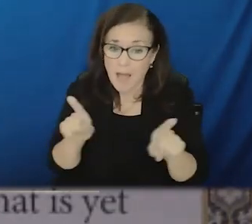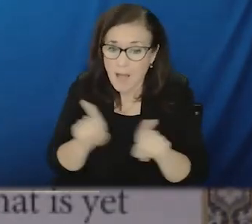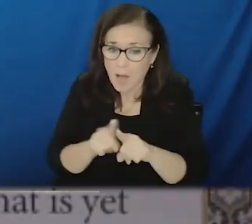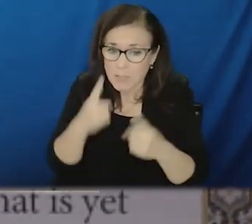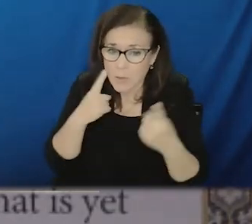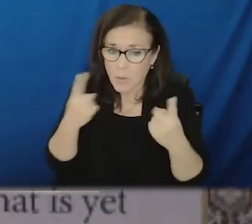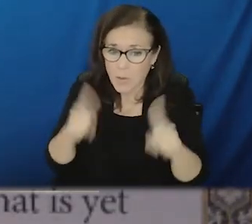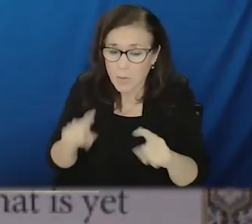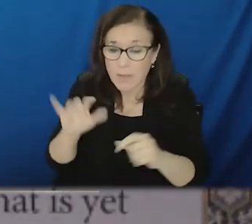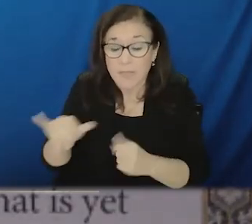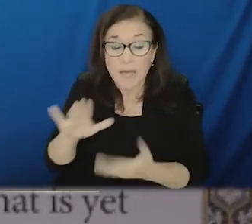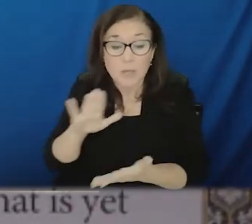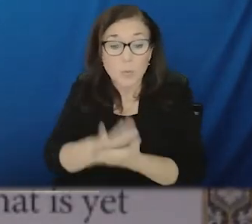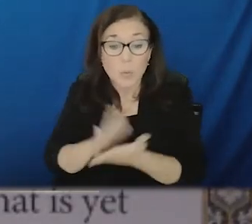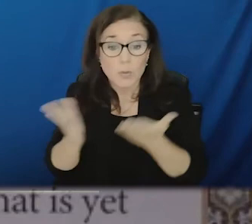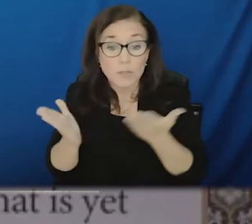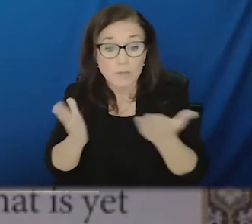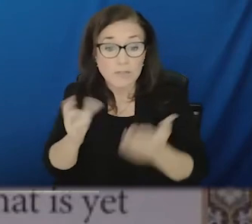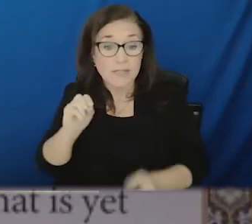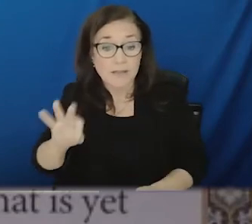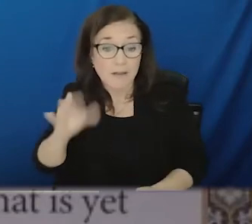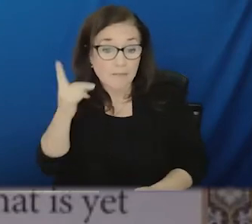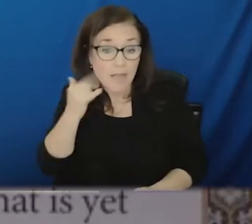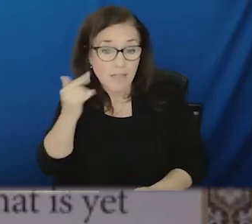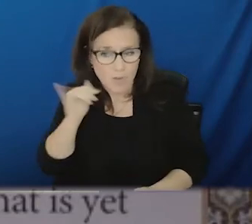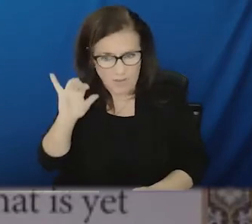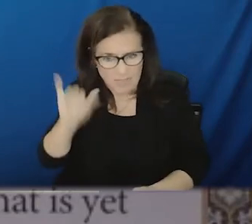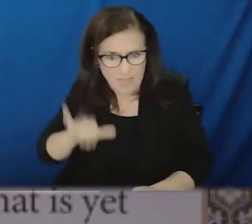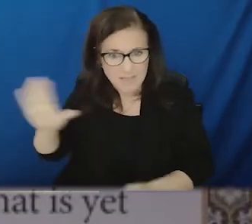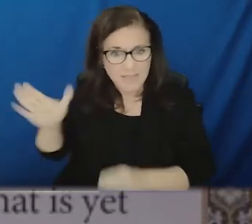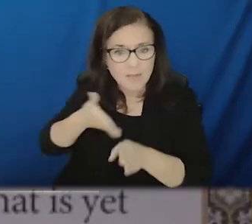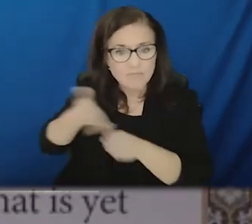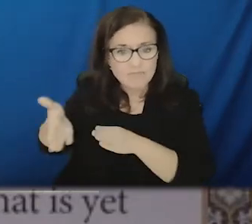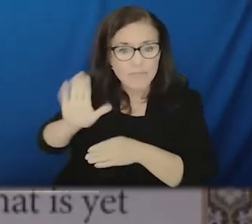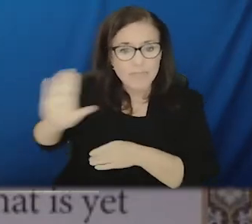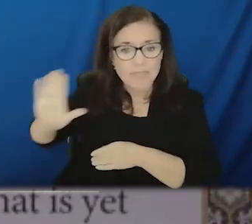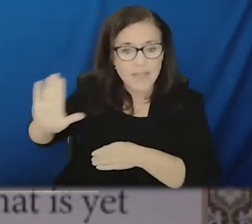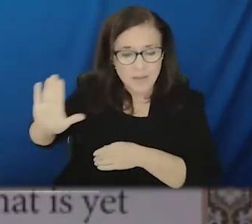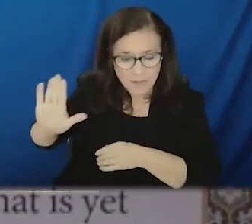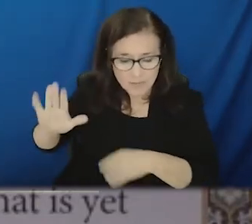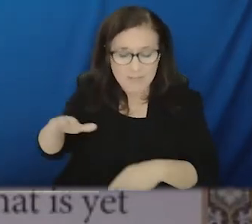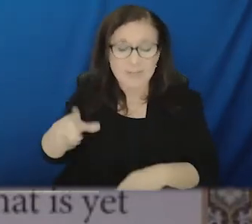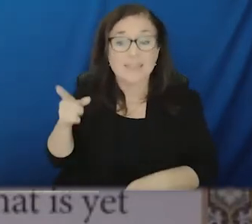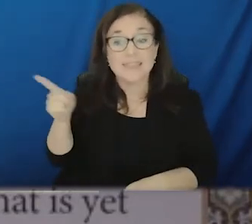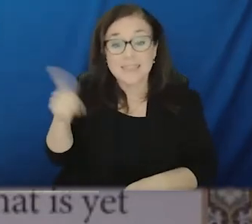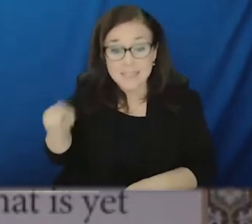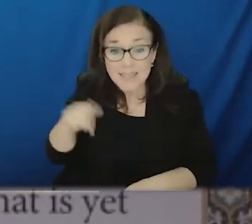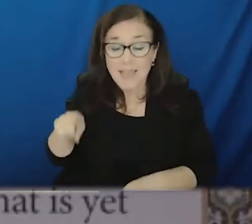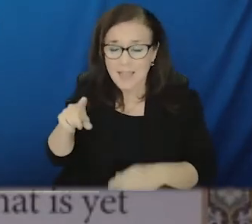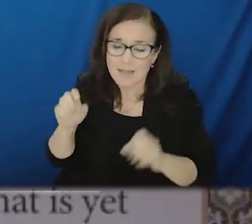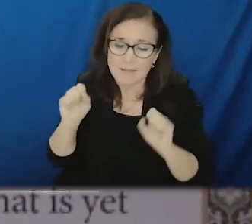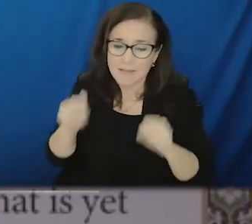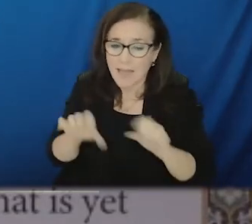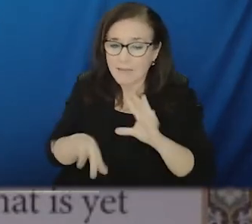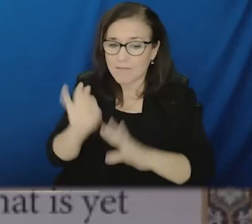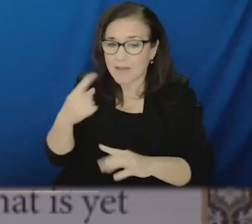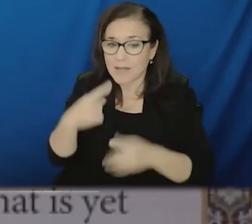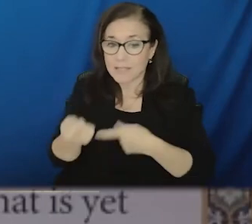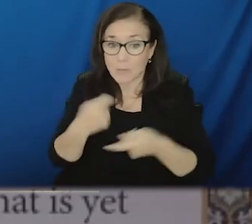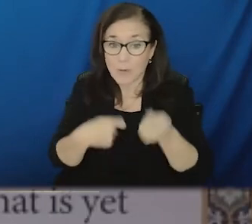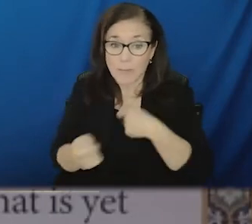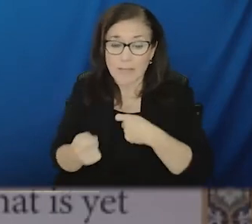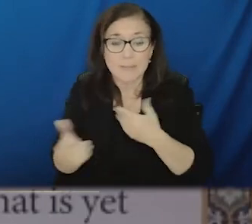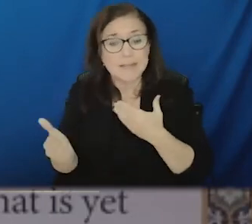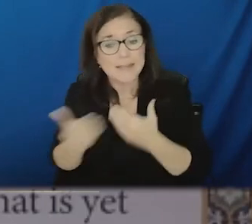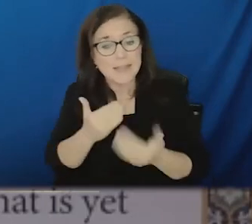School Services of California, this is their expertise, and they will be able to find us a replacement, even though Ms.